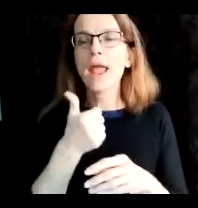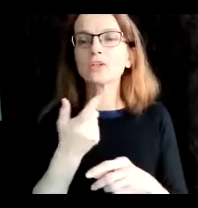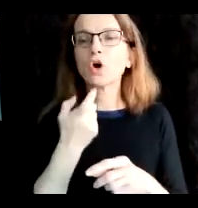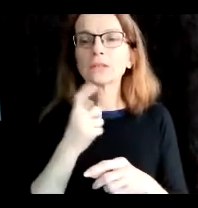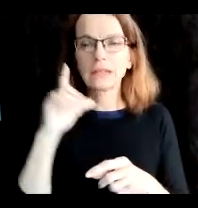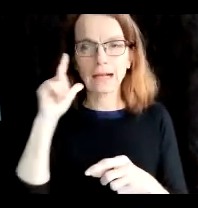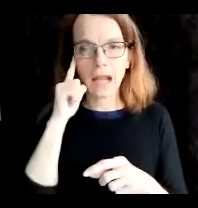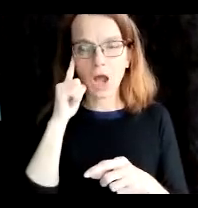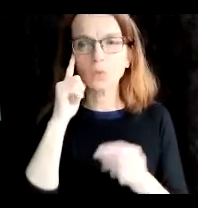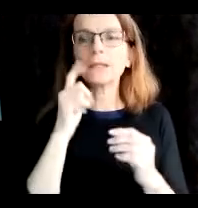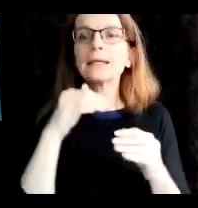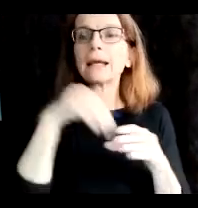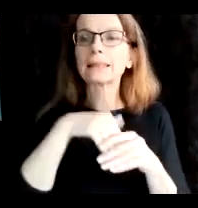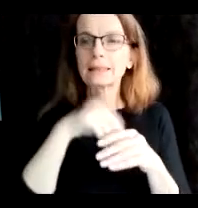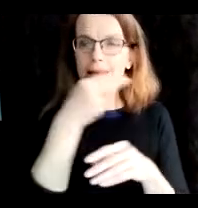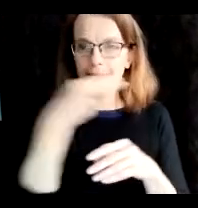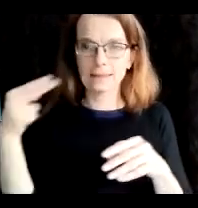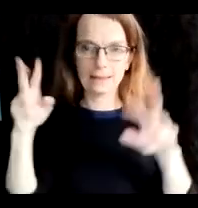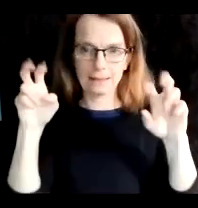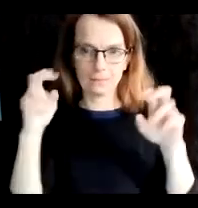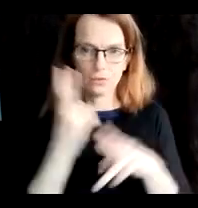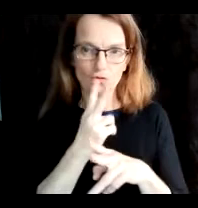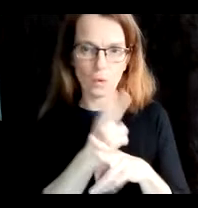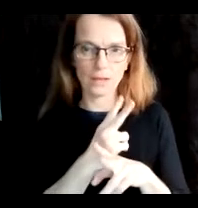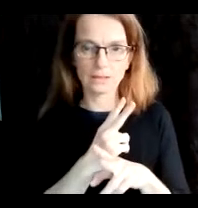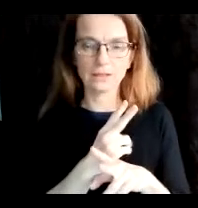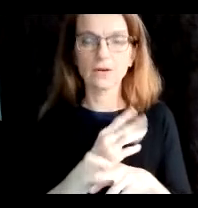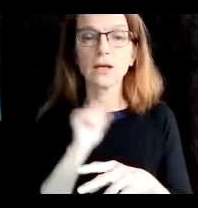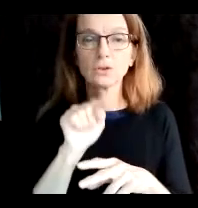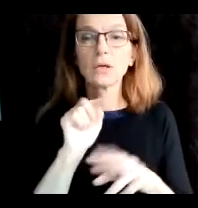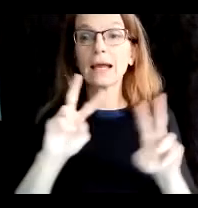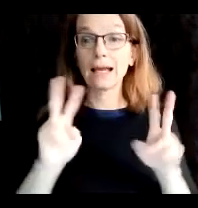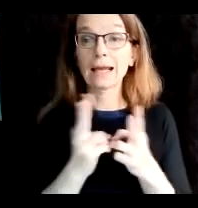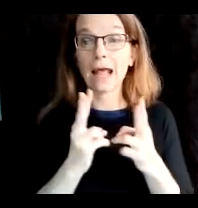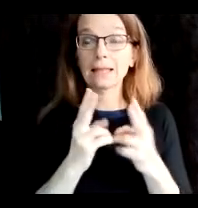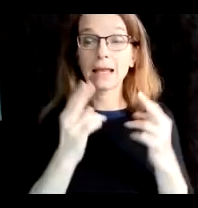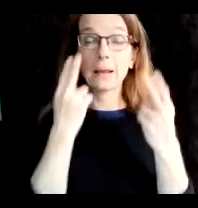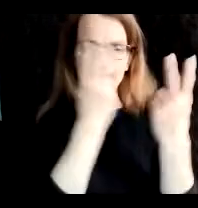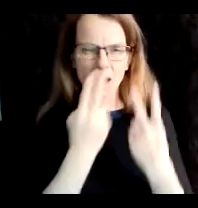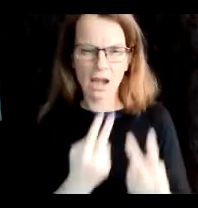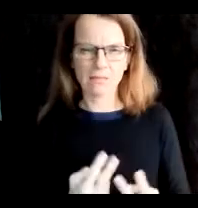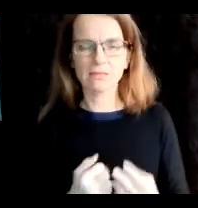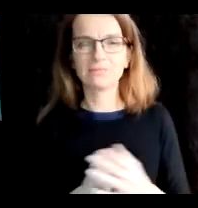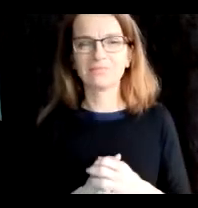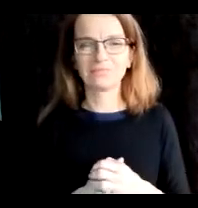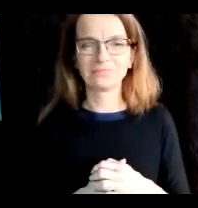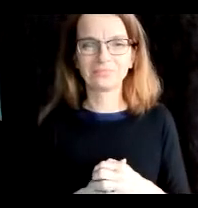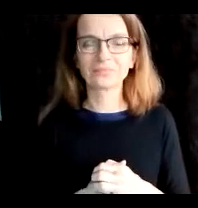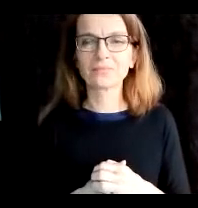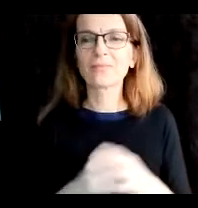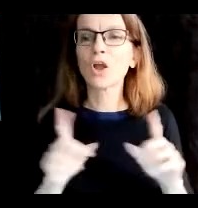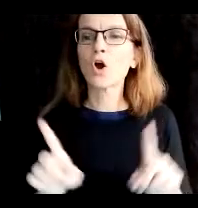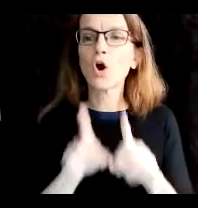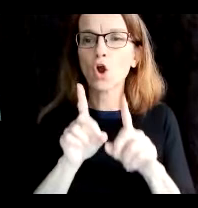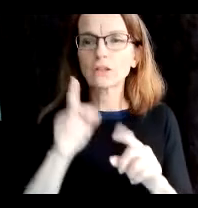a broader overview. Here just a few comments to see how much it does depend on the context. As we know, in Western Europe,